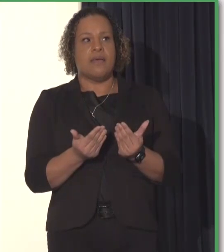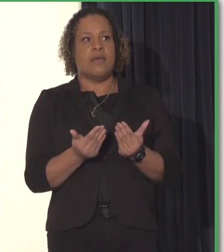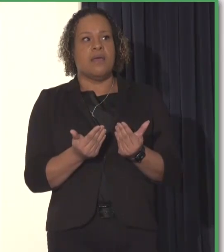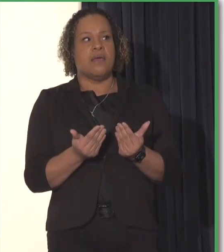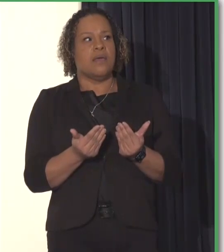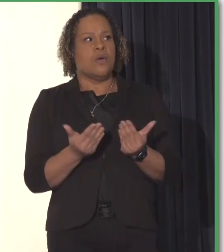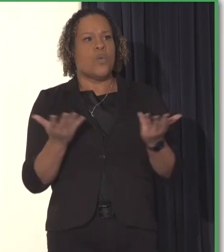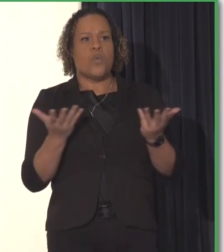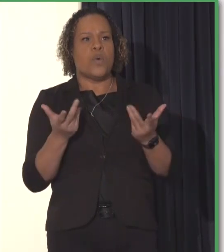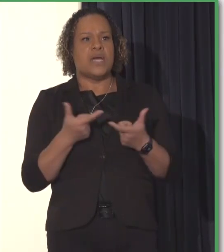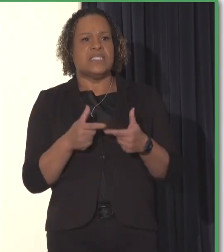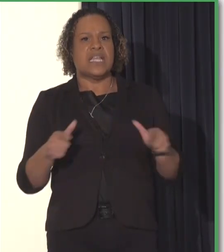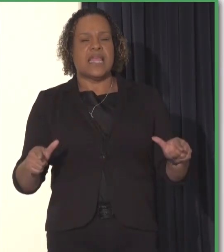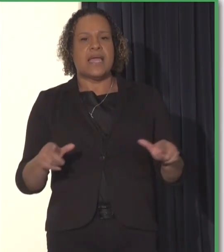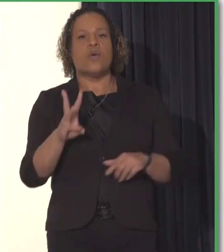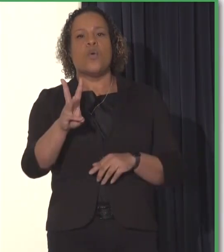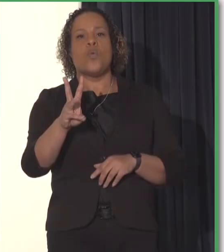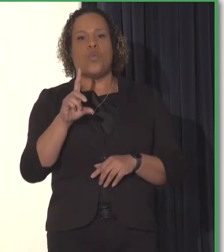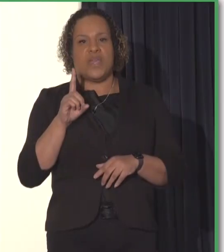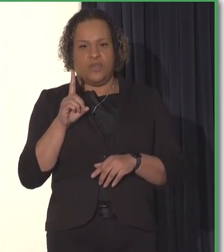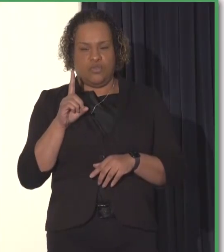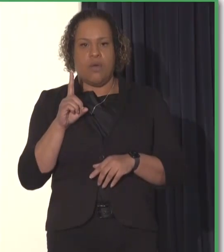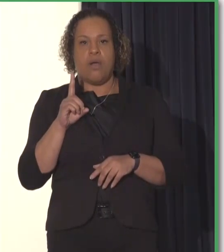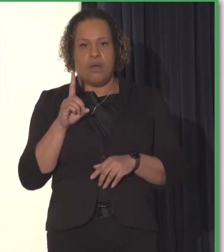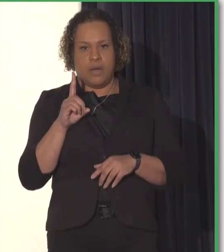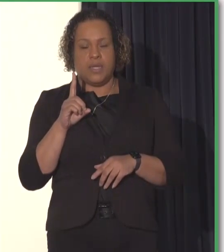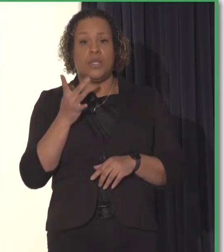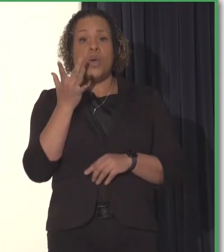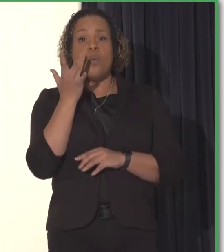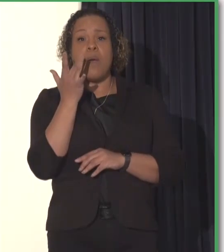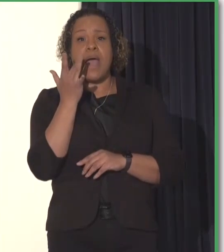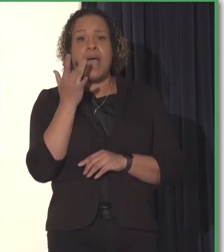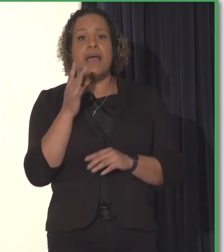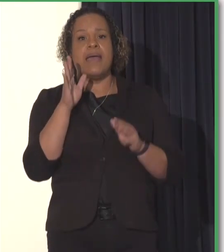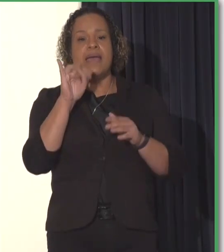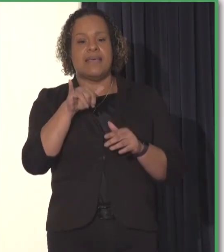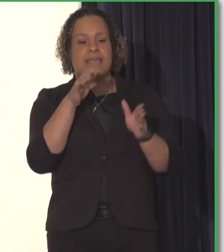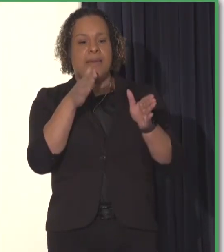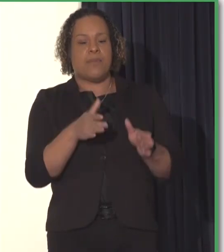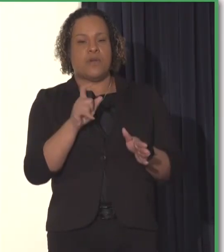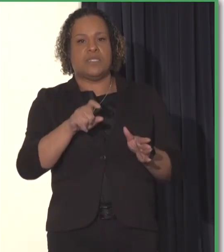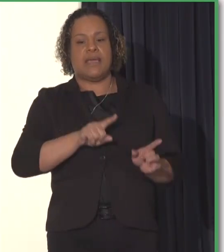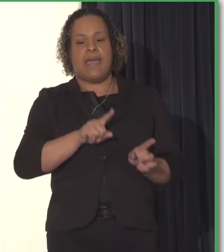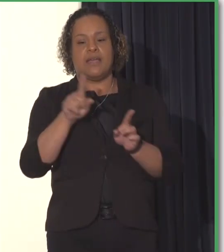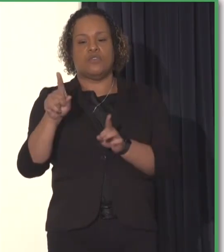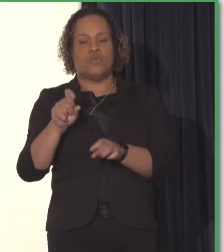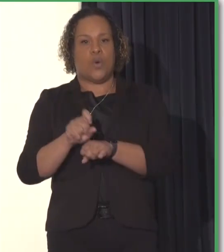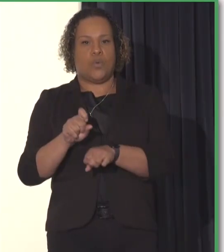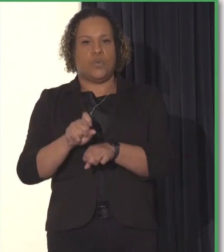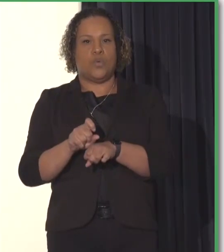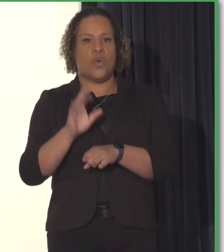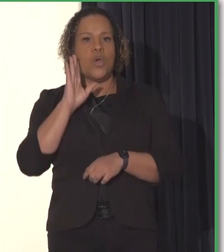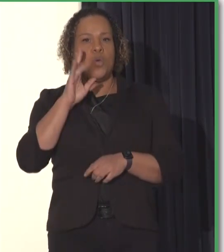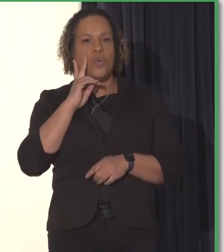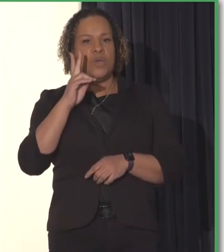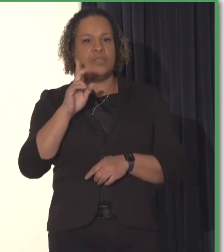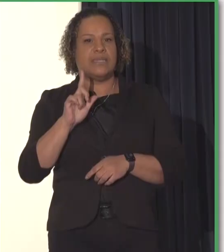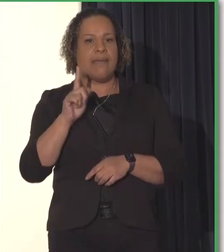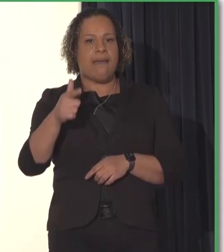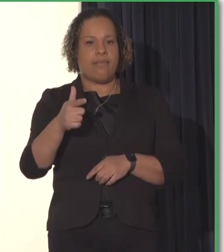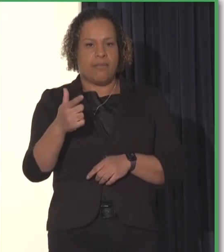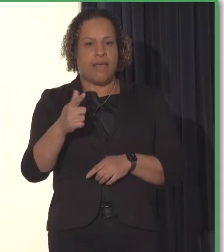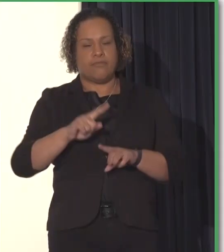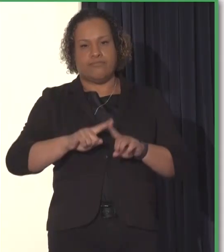what's the language? Withdrawn because the person had to go to work, and we'll see at a later date to be able